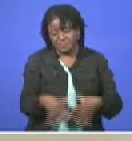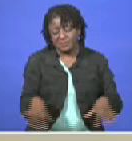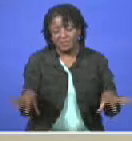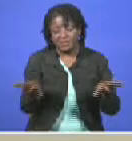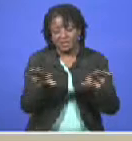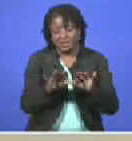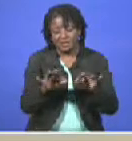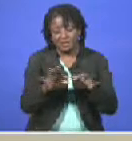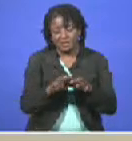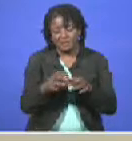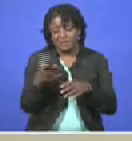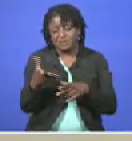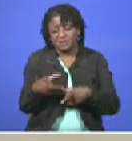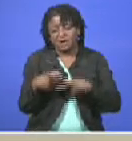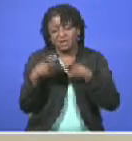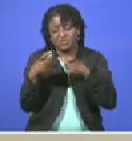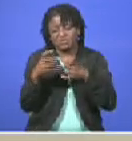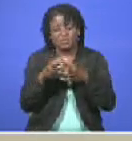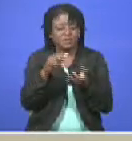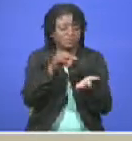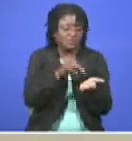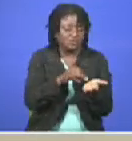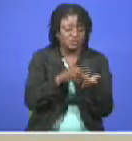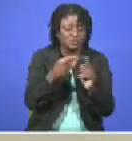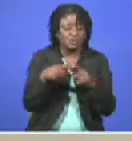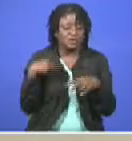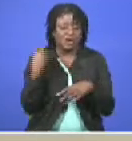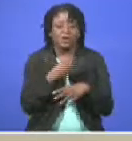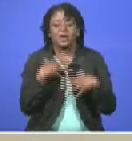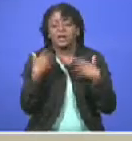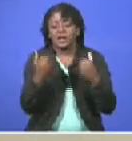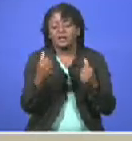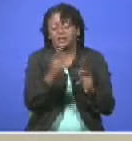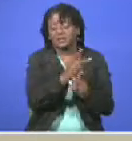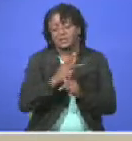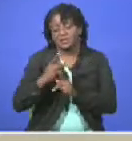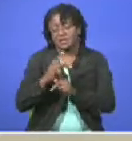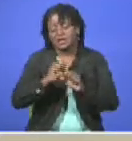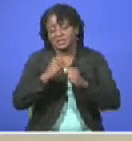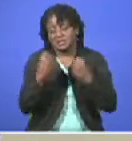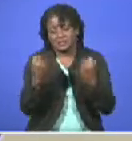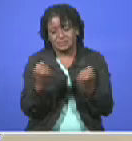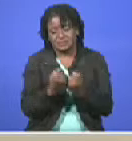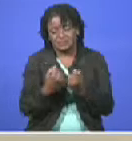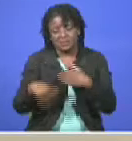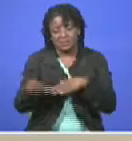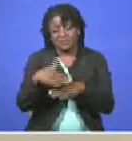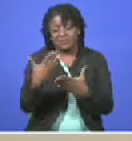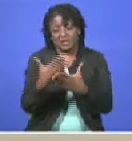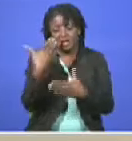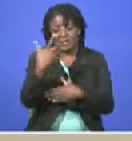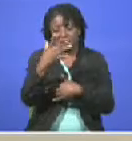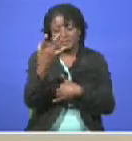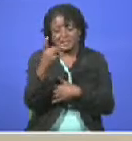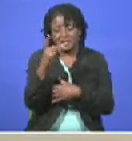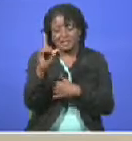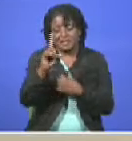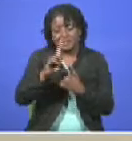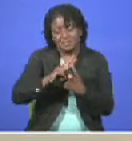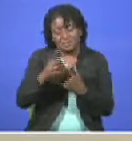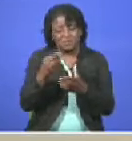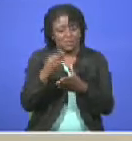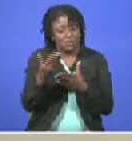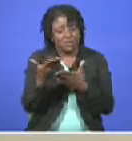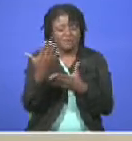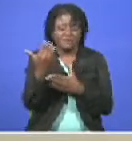importance of the contribution of nurses to our healthcare system. Over the last 18 months or